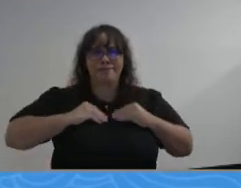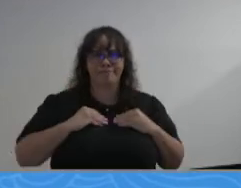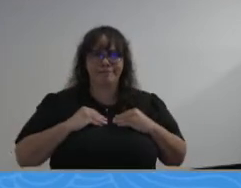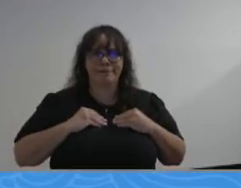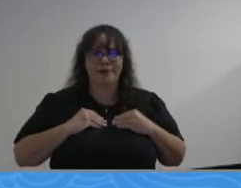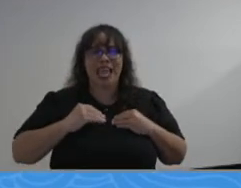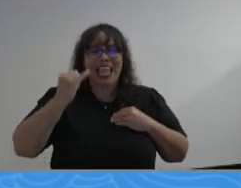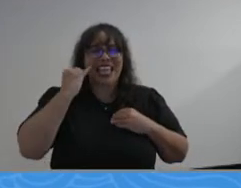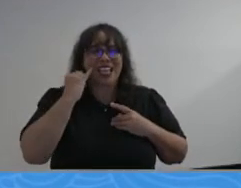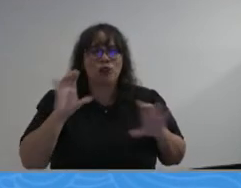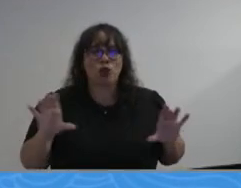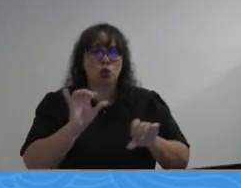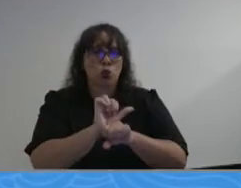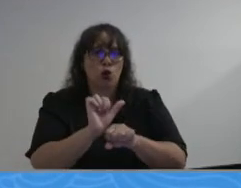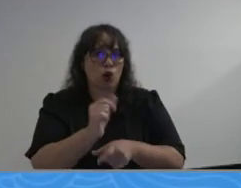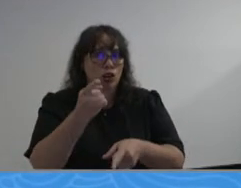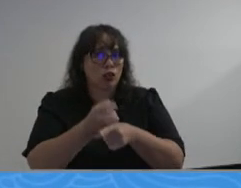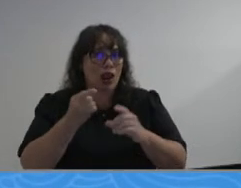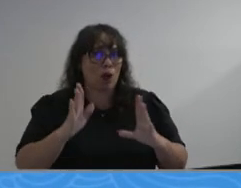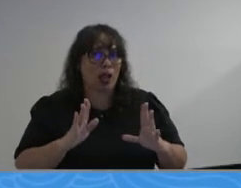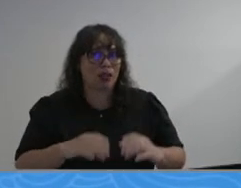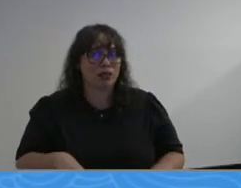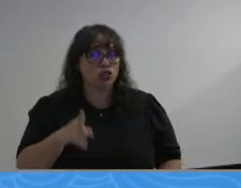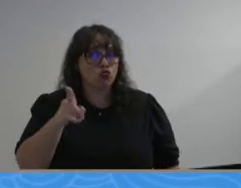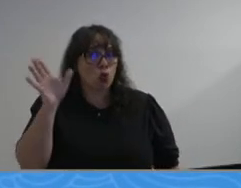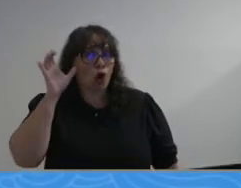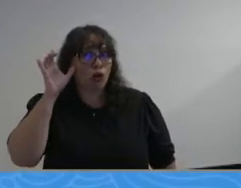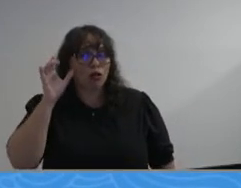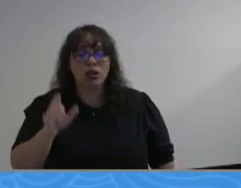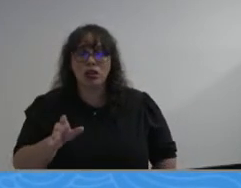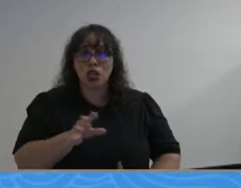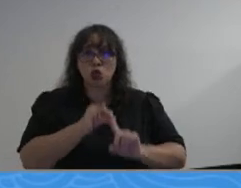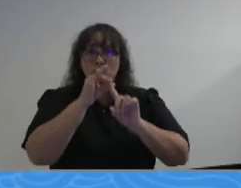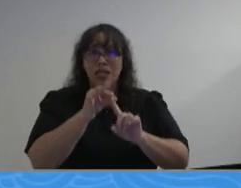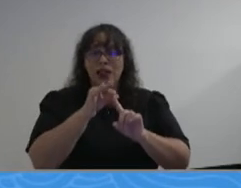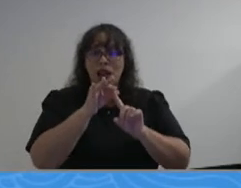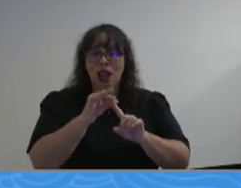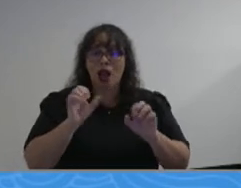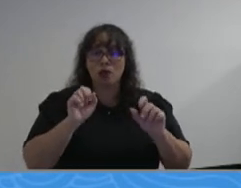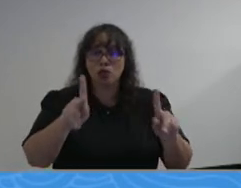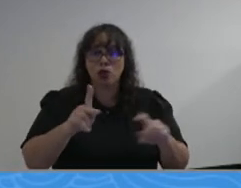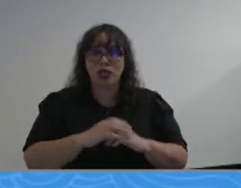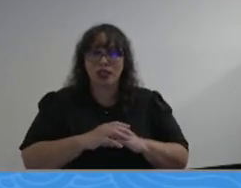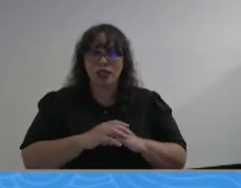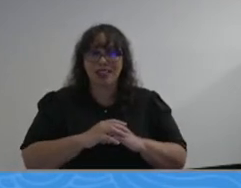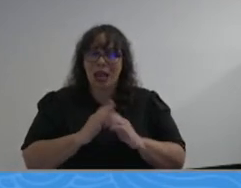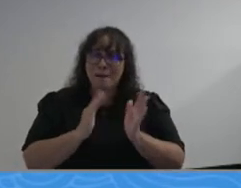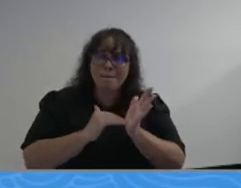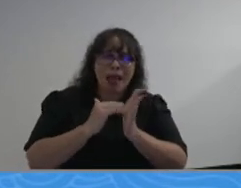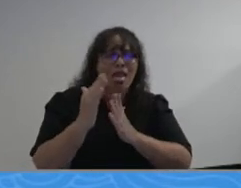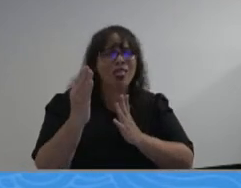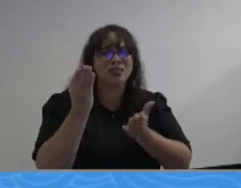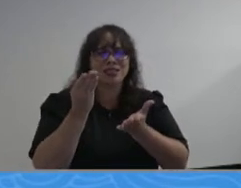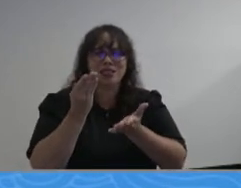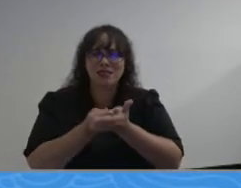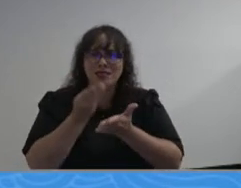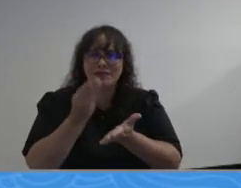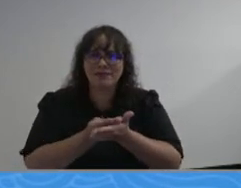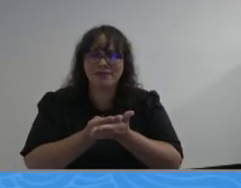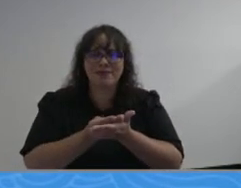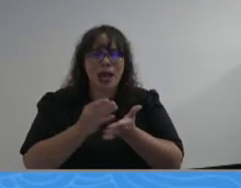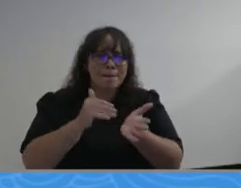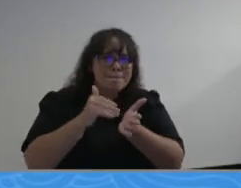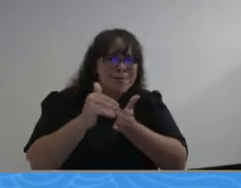do this work the right way. You've heard it. We have this real unique opportunity. There are about to be millions of dollars. Let me say that